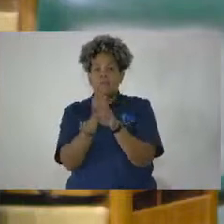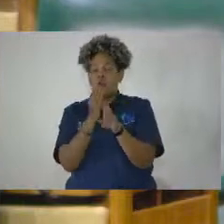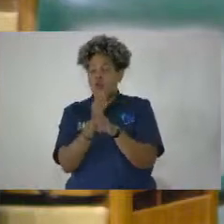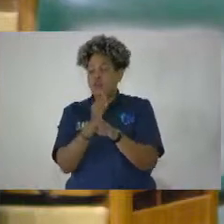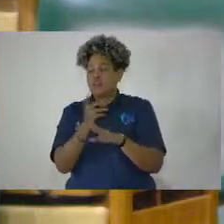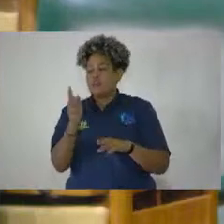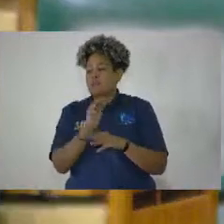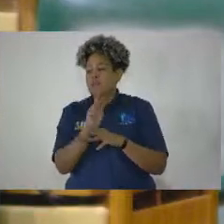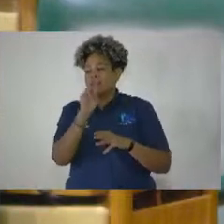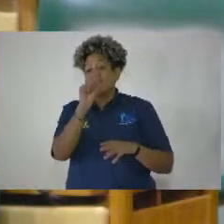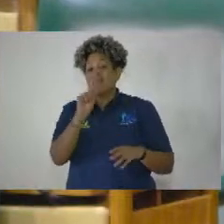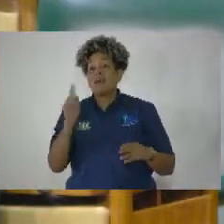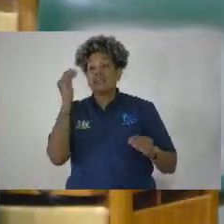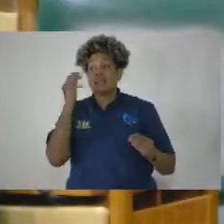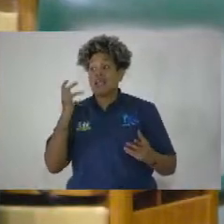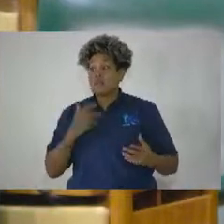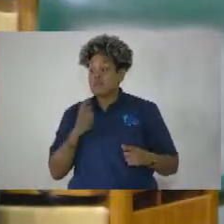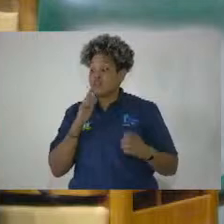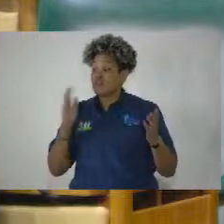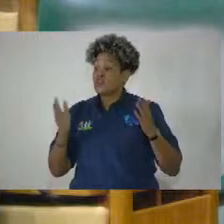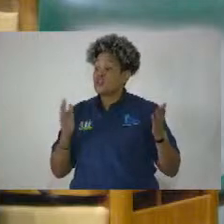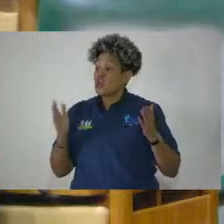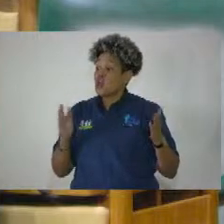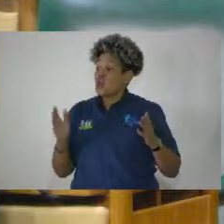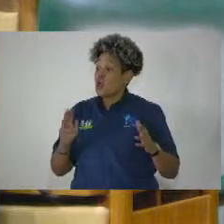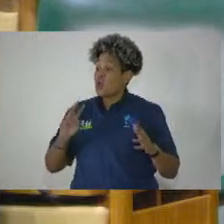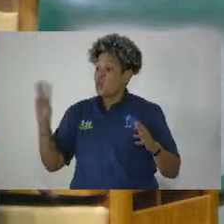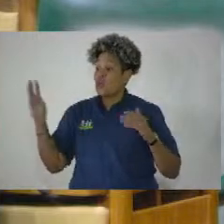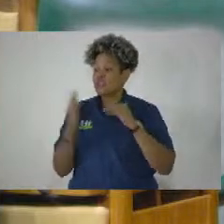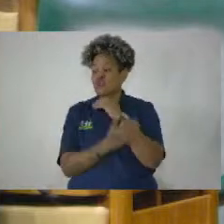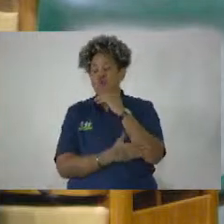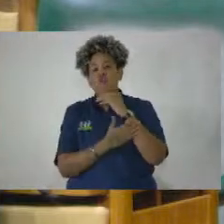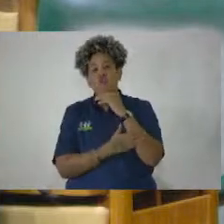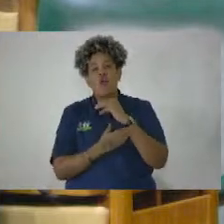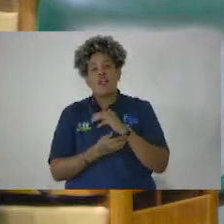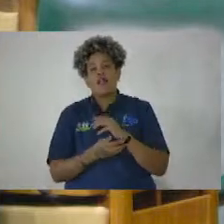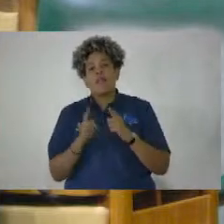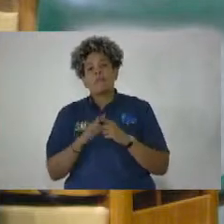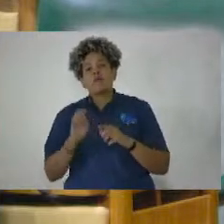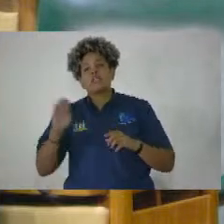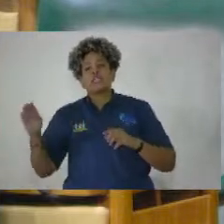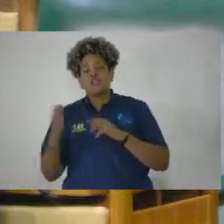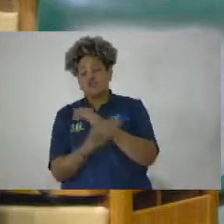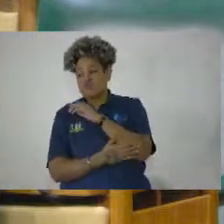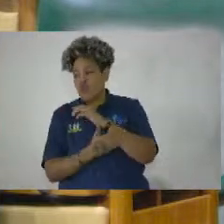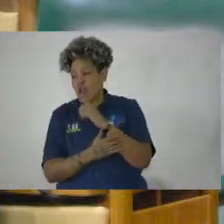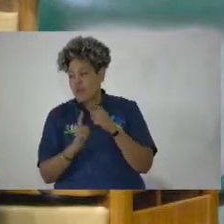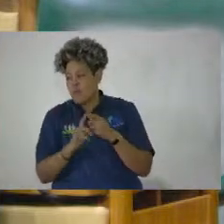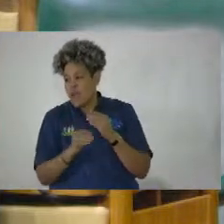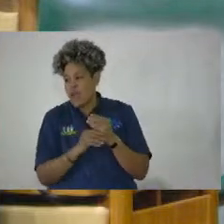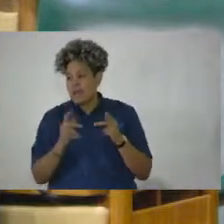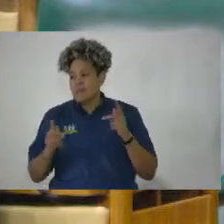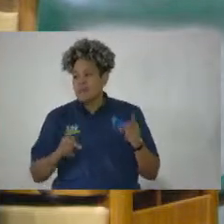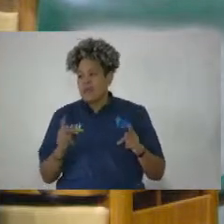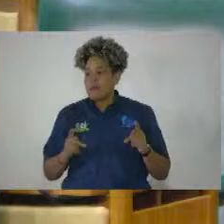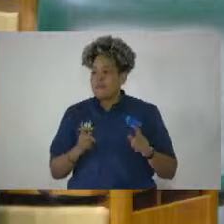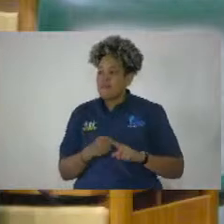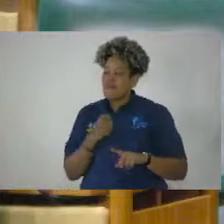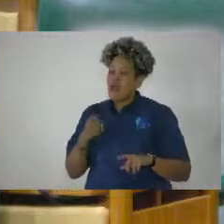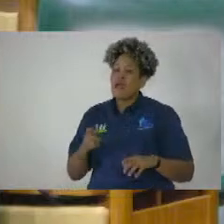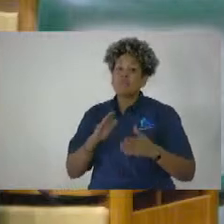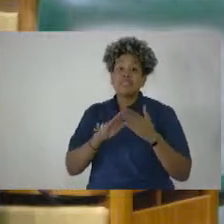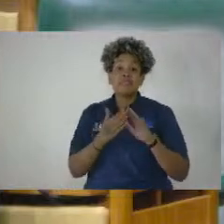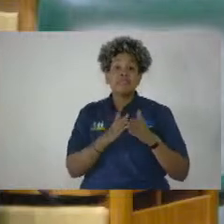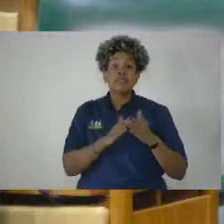Minister Vaz tells me, that services West Rural and East Rural and takes people from the